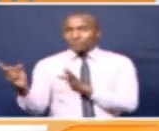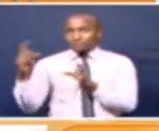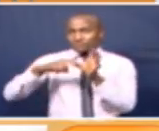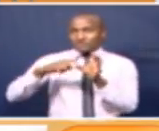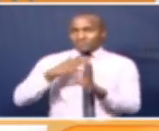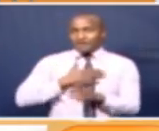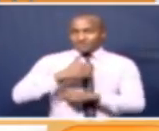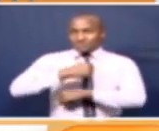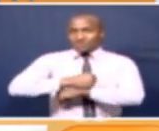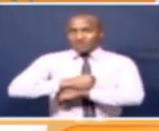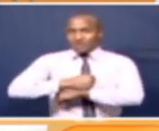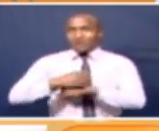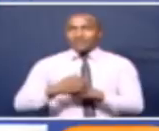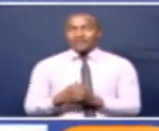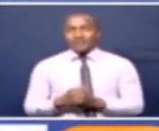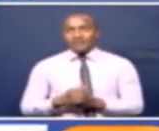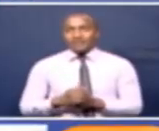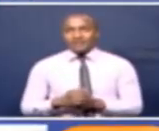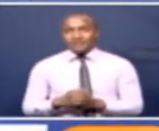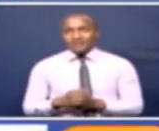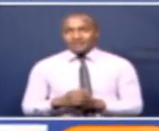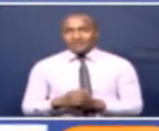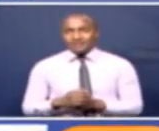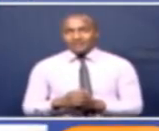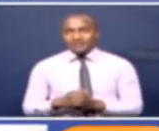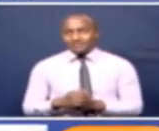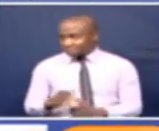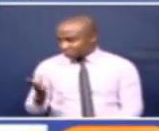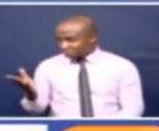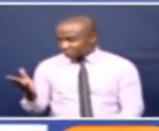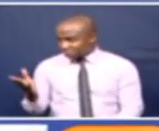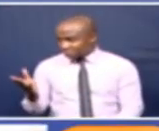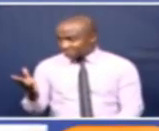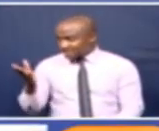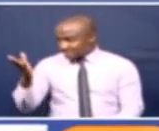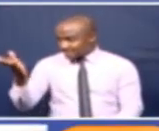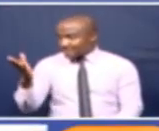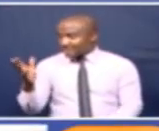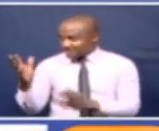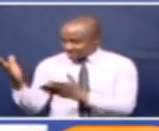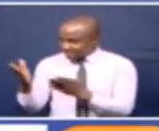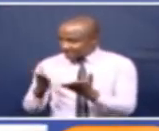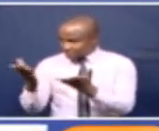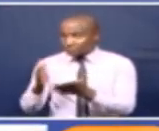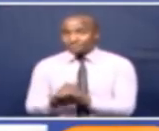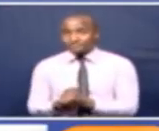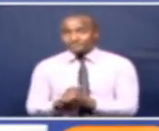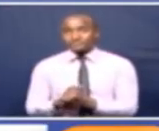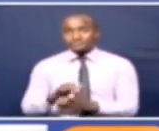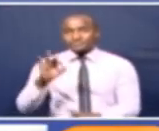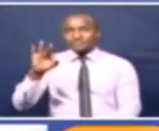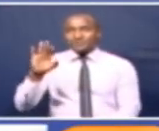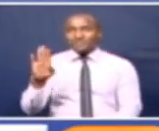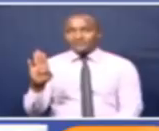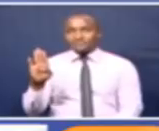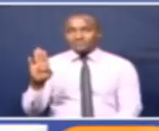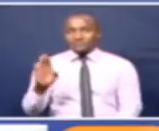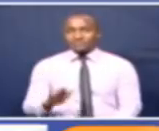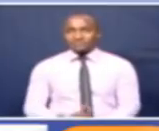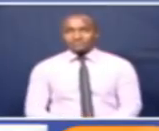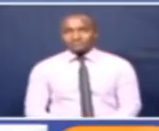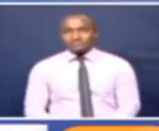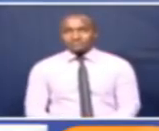to join my school. Wow. You already have a dorm mate there. On Facebook.